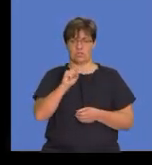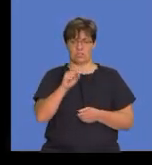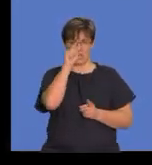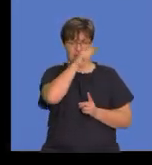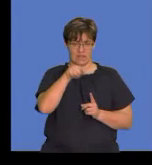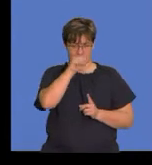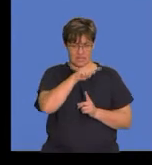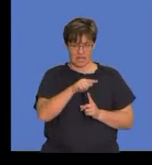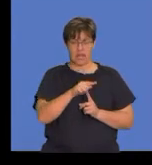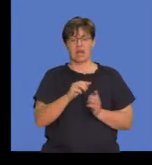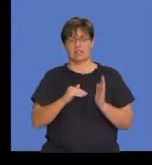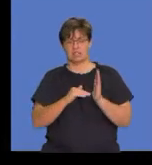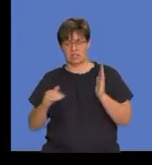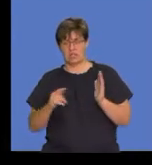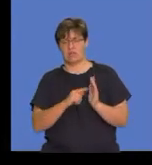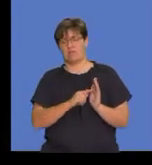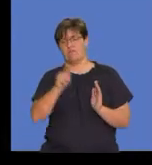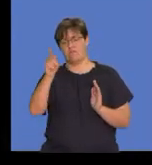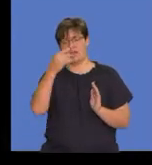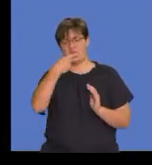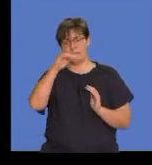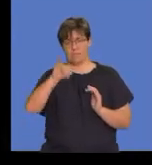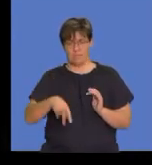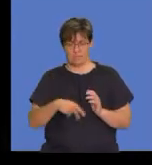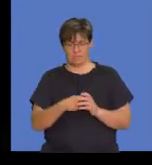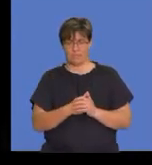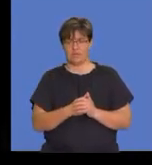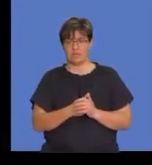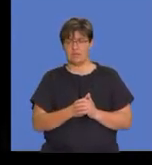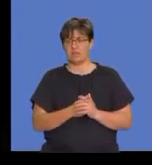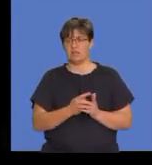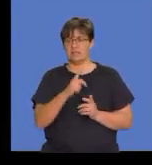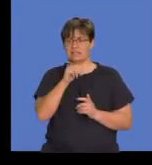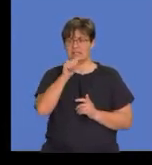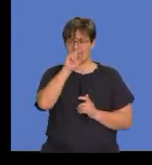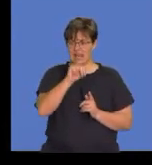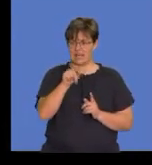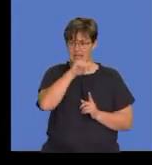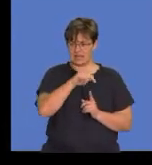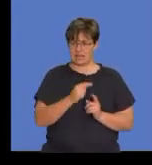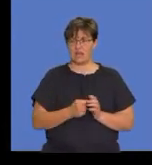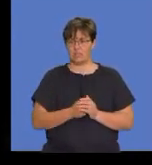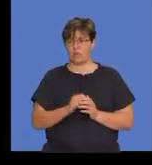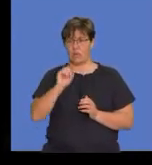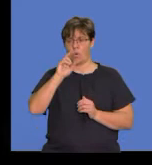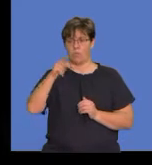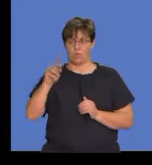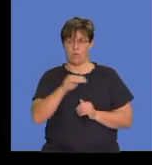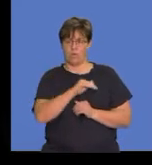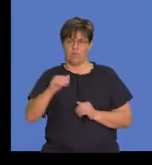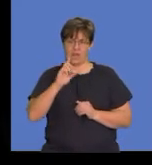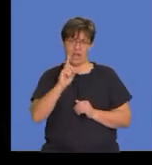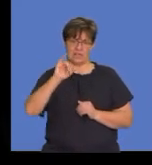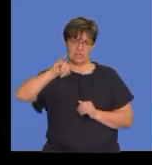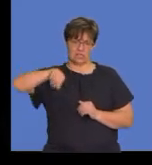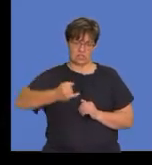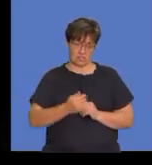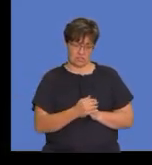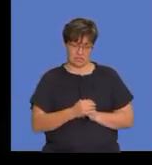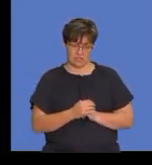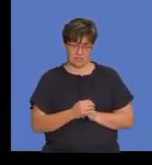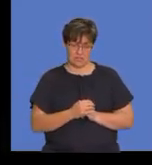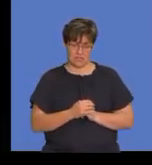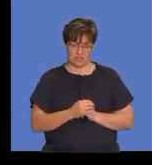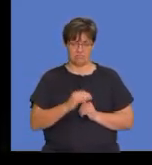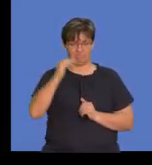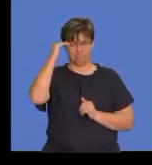My cos of theta will be adjacent over hypotenuse. My tangent of theta will be opposite over